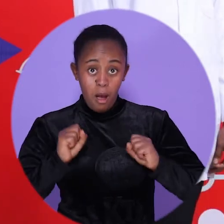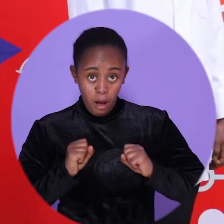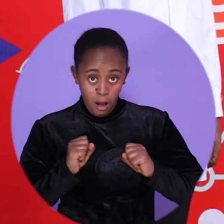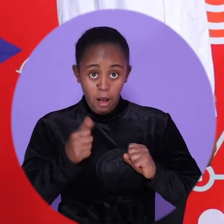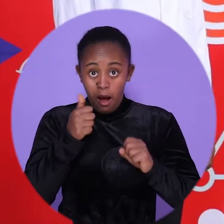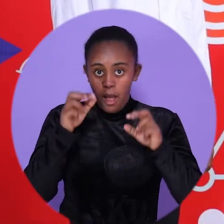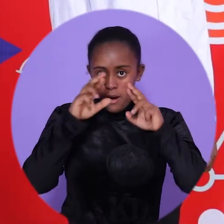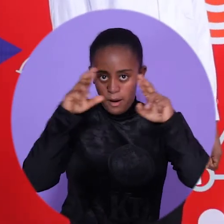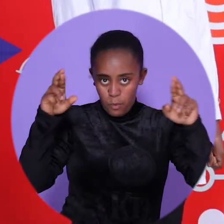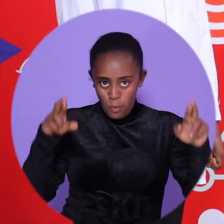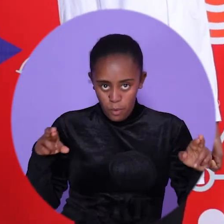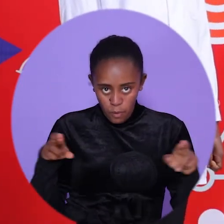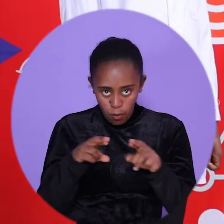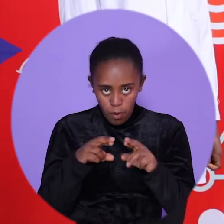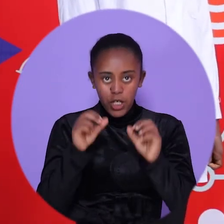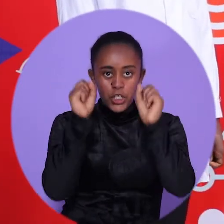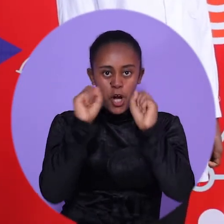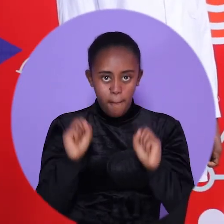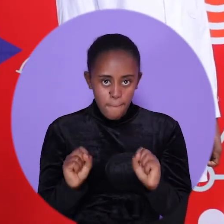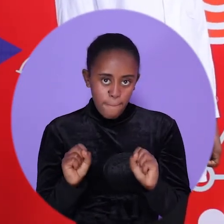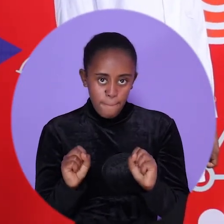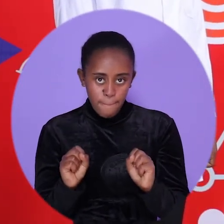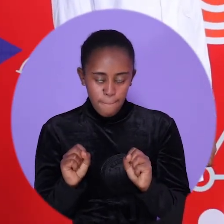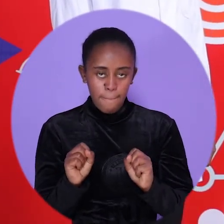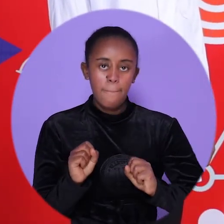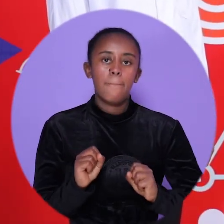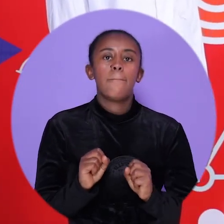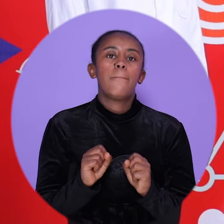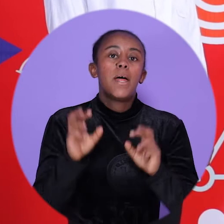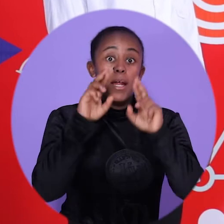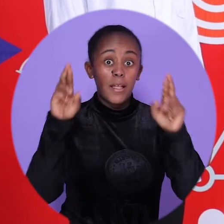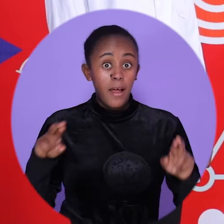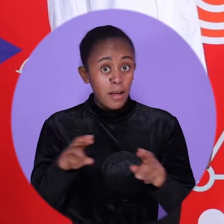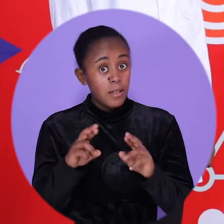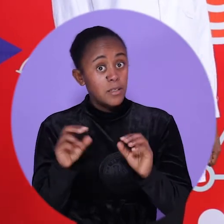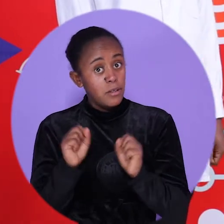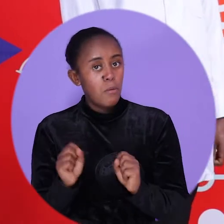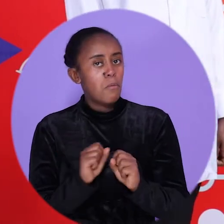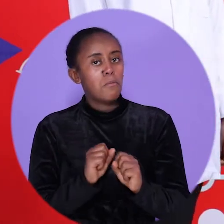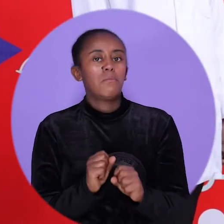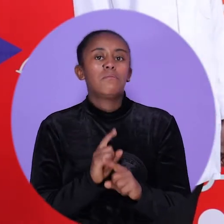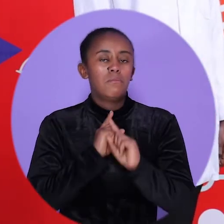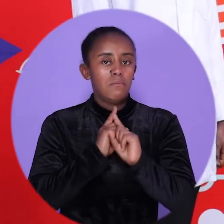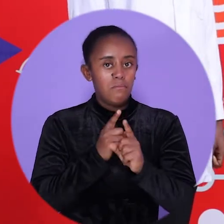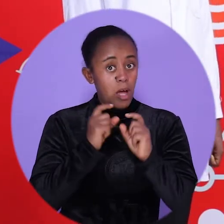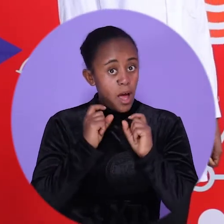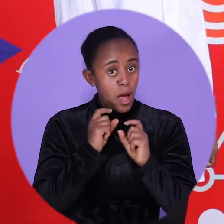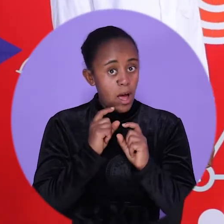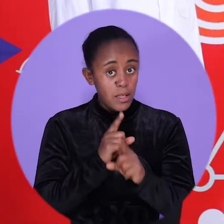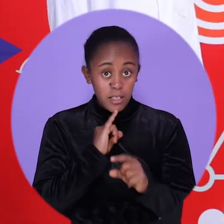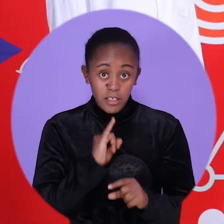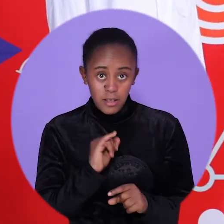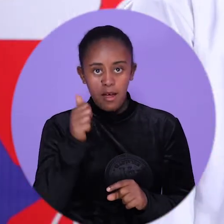a rectangle shape. The board has a rectangle shape. So, the possible answer for this question is